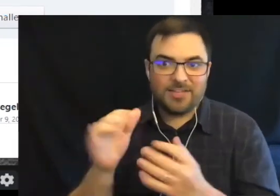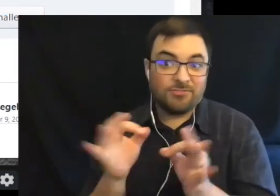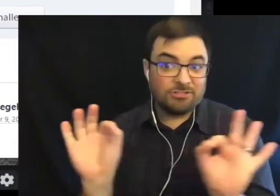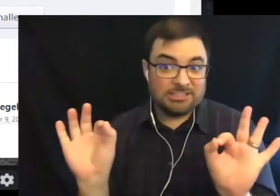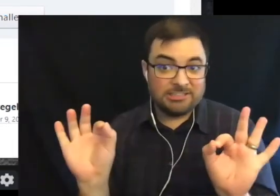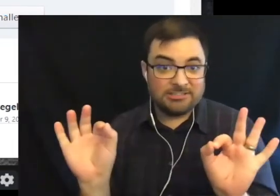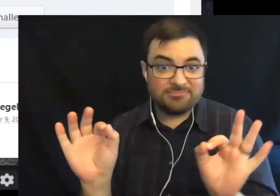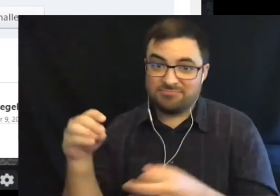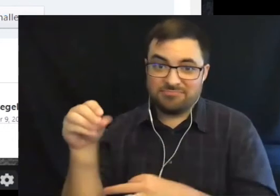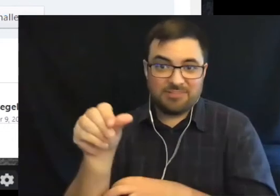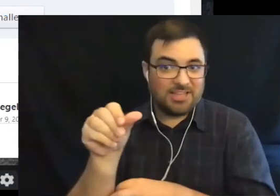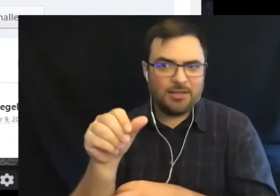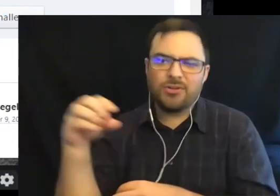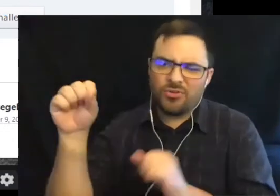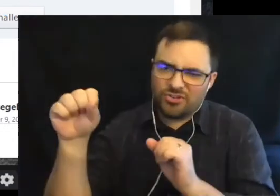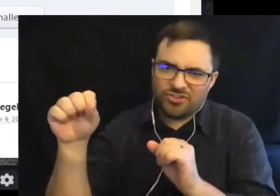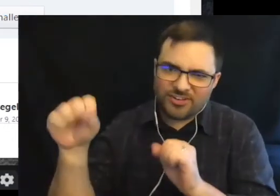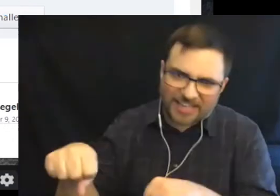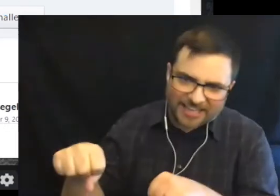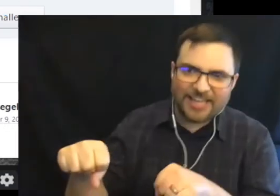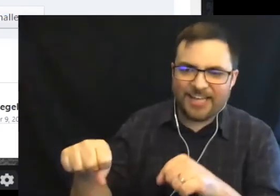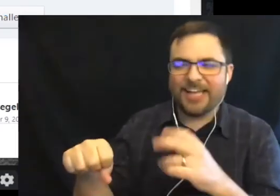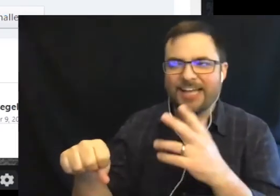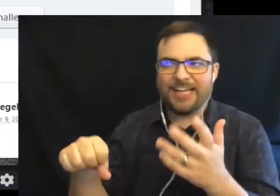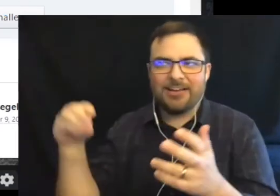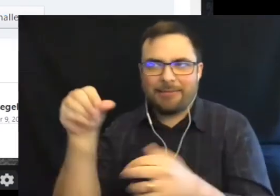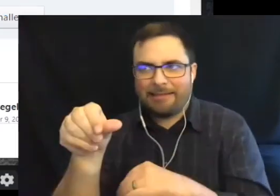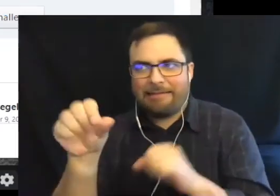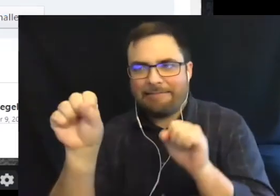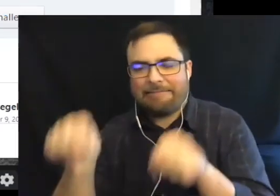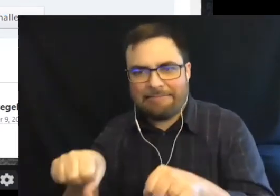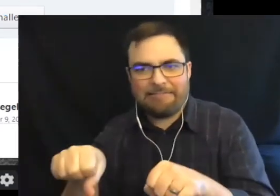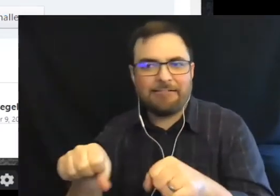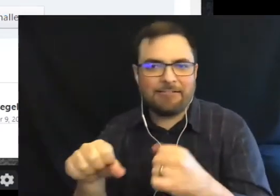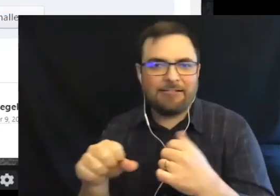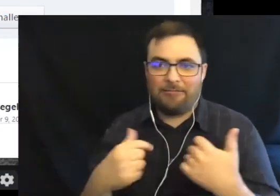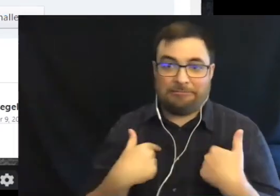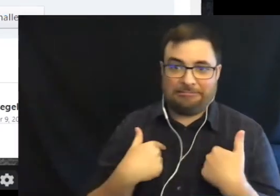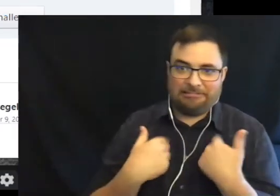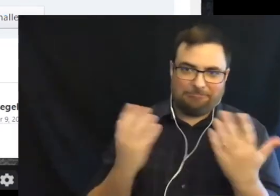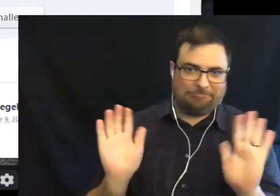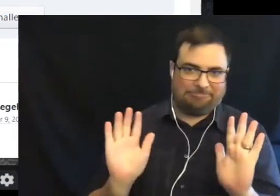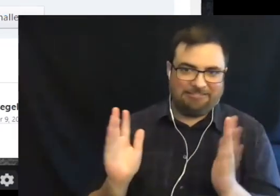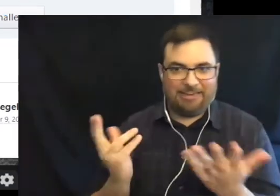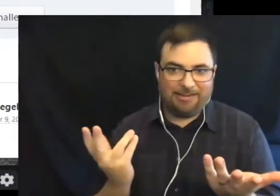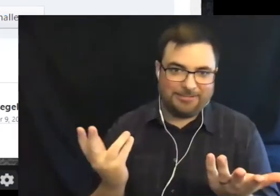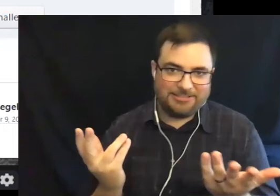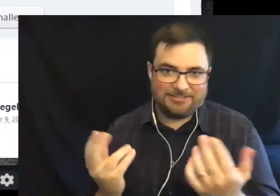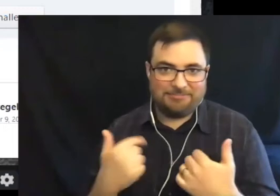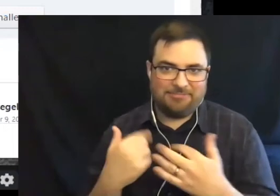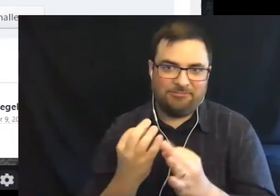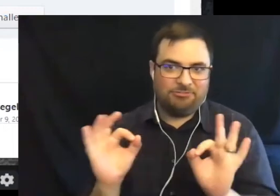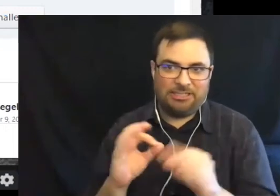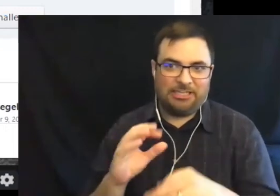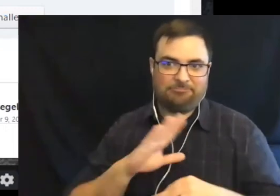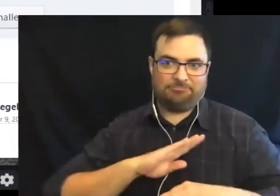have to pay. You can choose to pay if you want, but I just use, I like the free version,